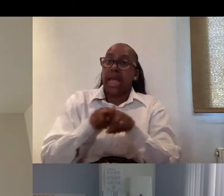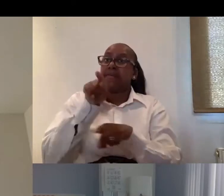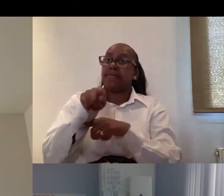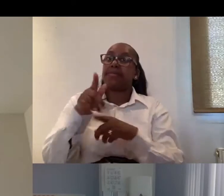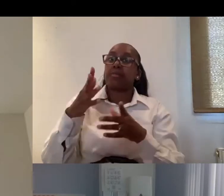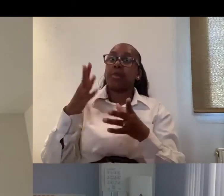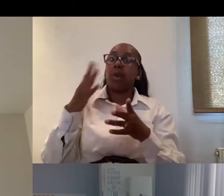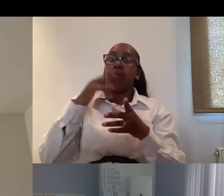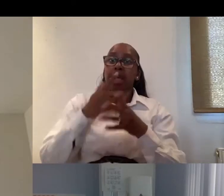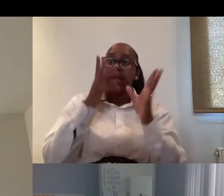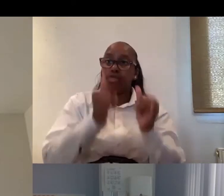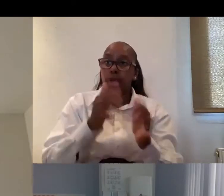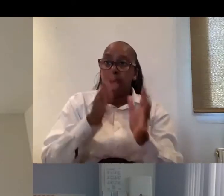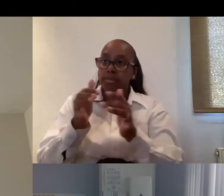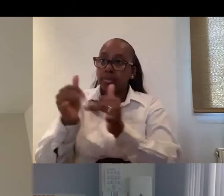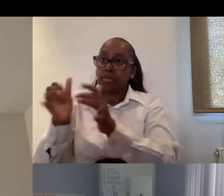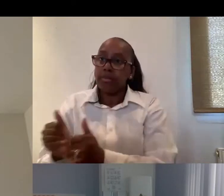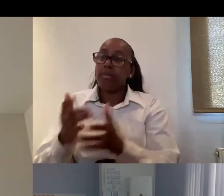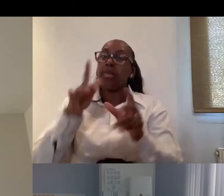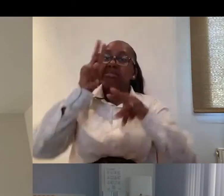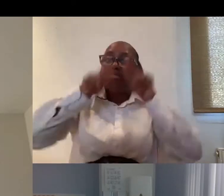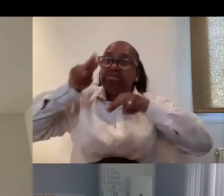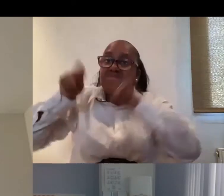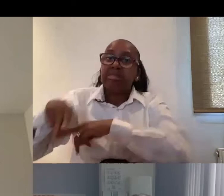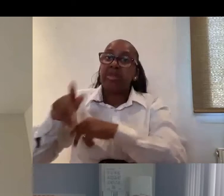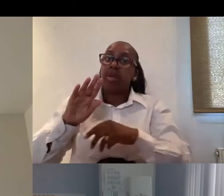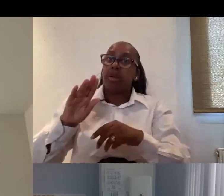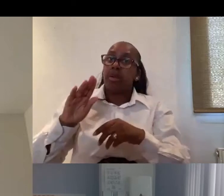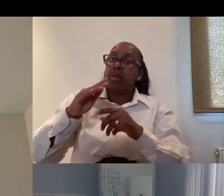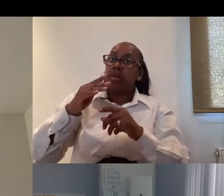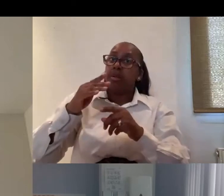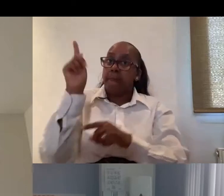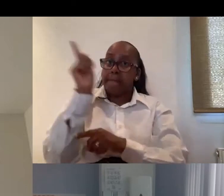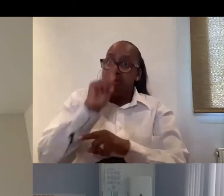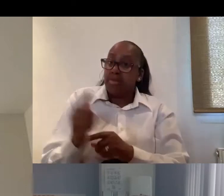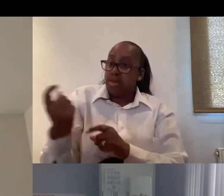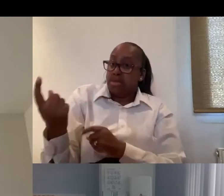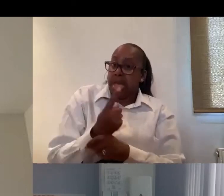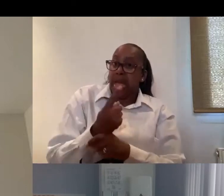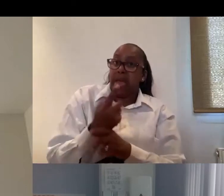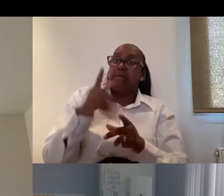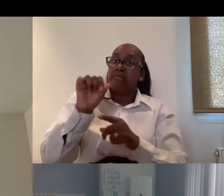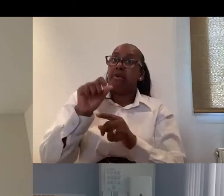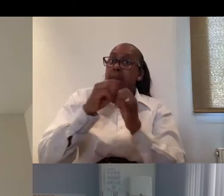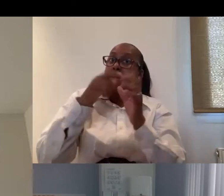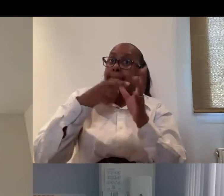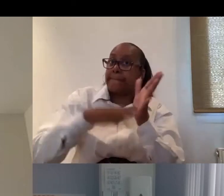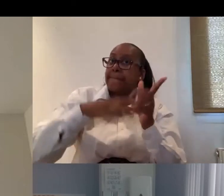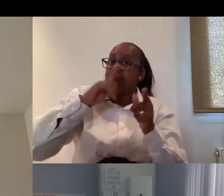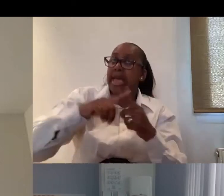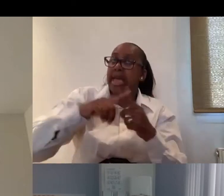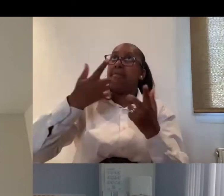in all the trials that have been conducted so far. And there is also no evidence that the BAME community suffer